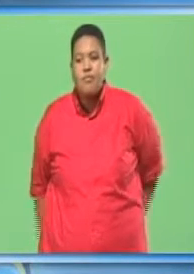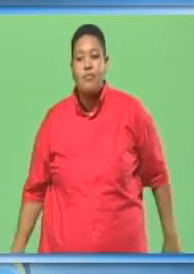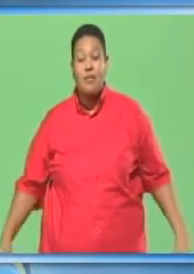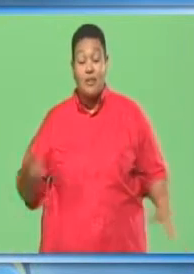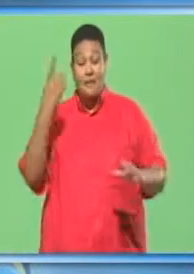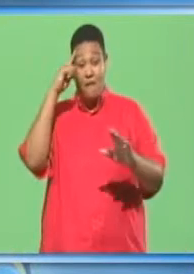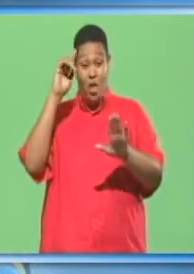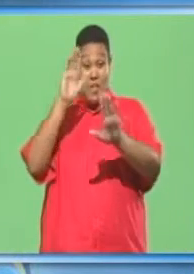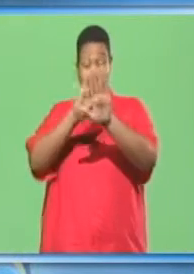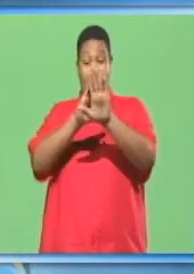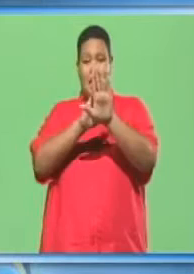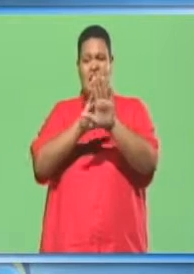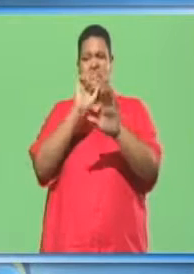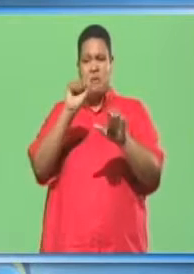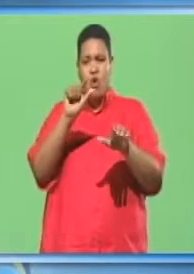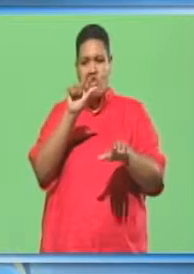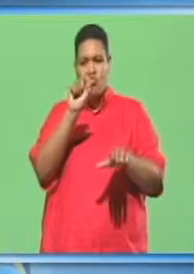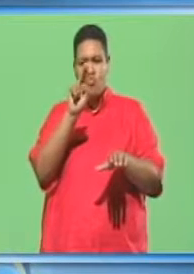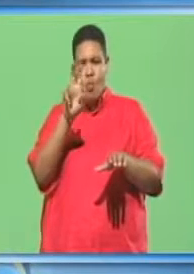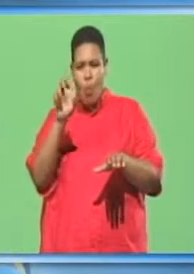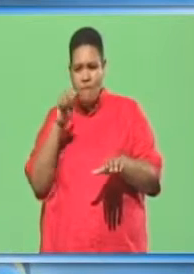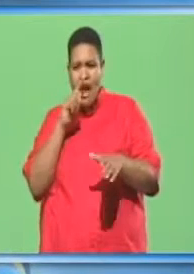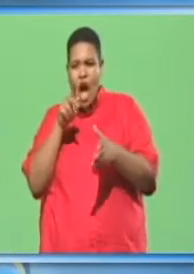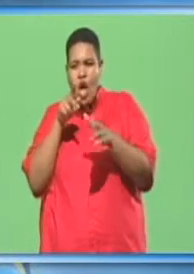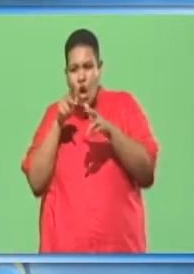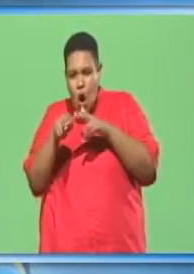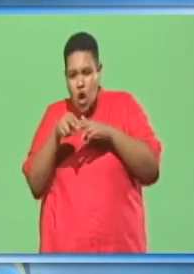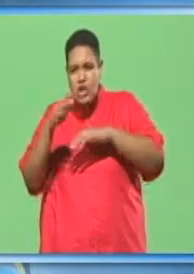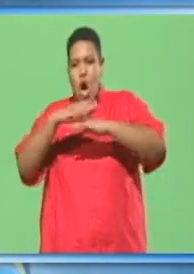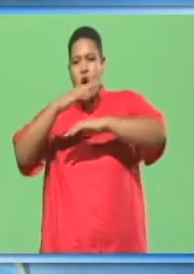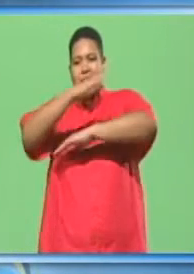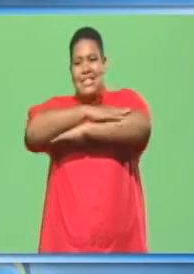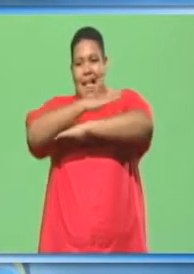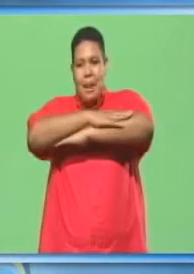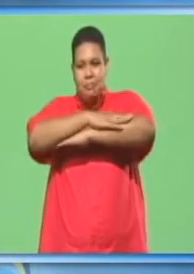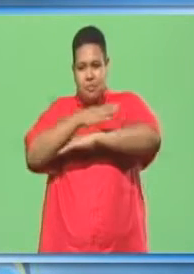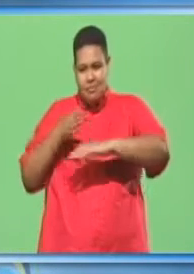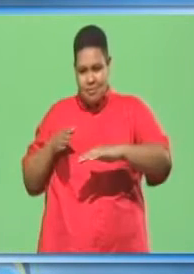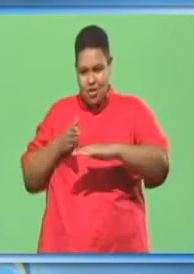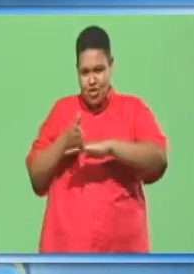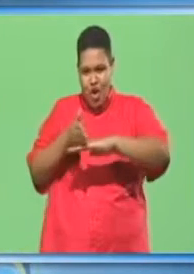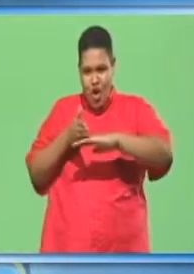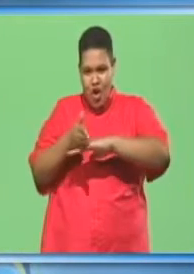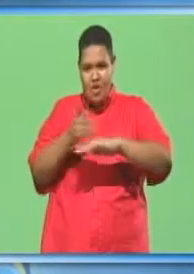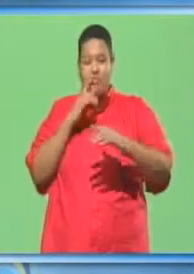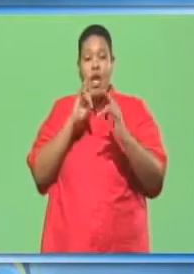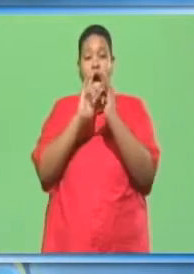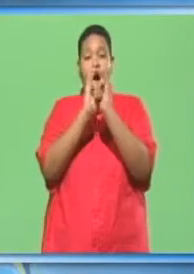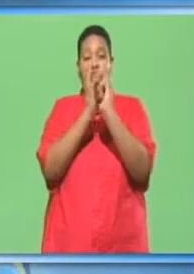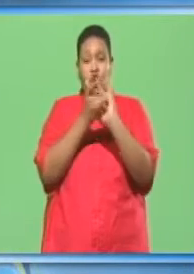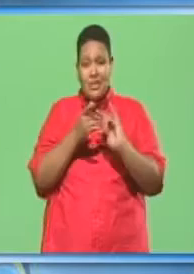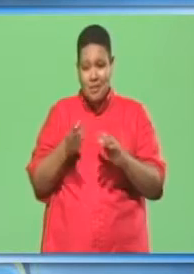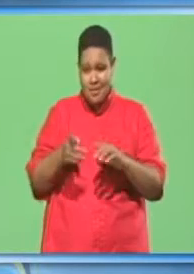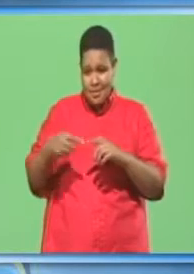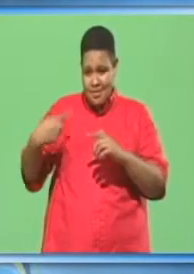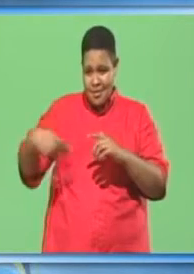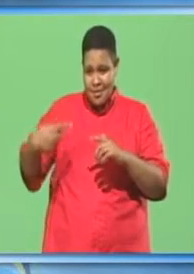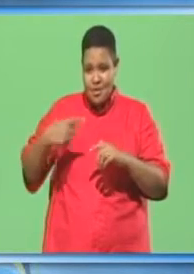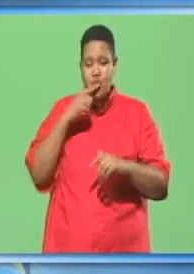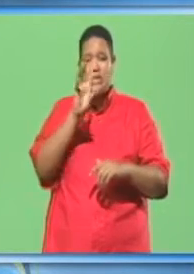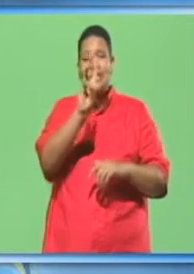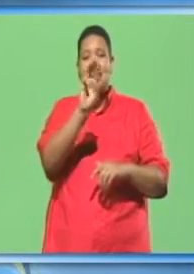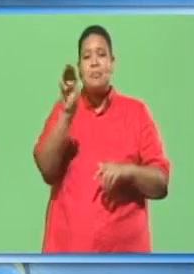For the backing can be easily cut on the table saw. Adjust the blade to 6 millimeter high. Also set the